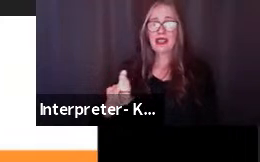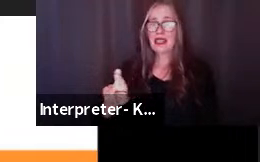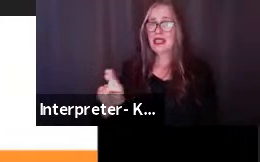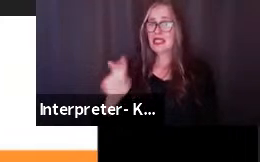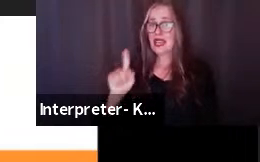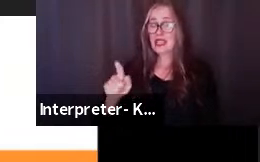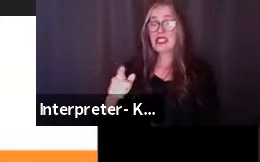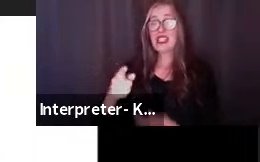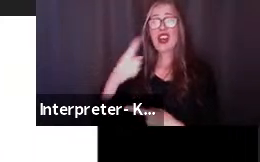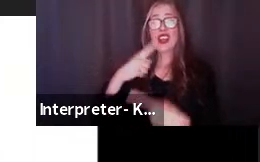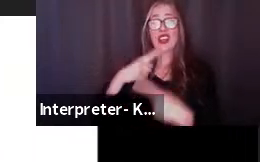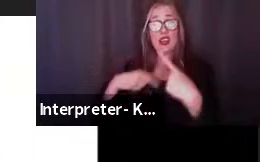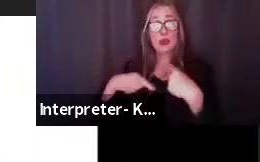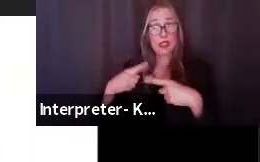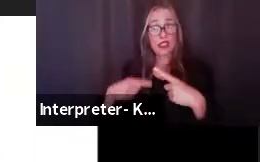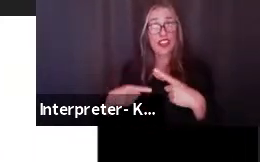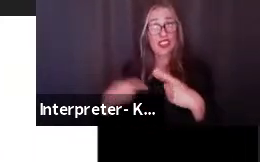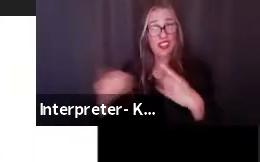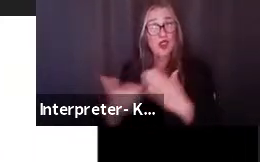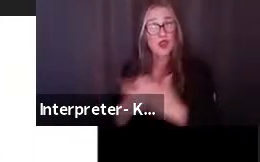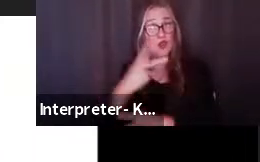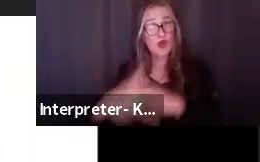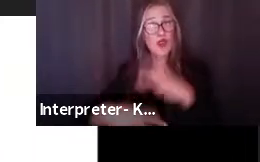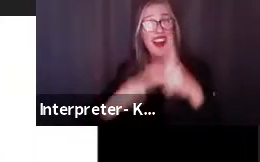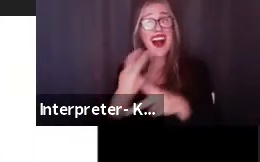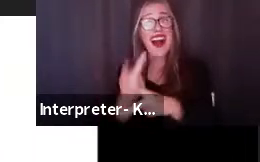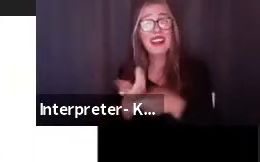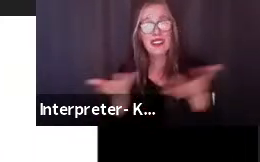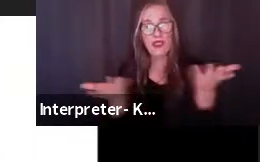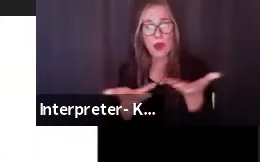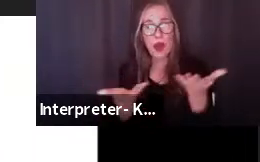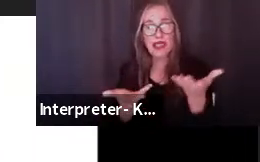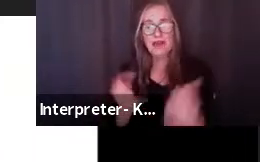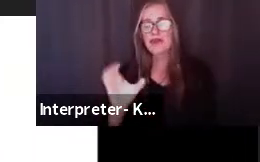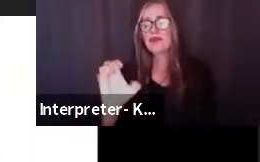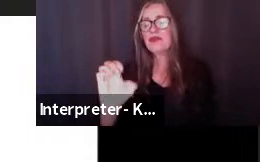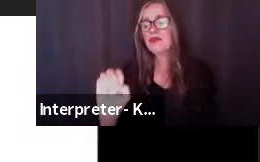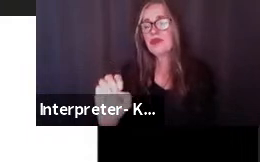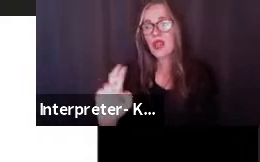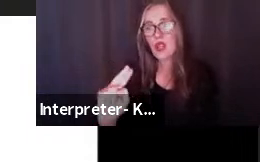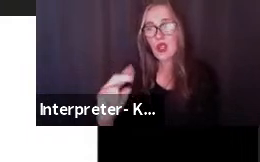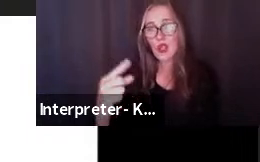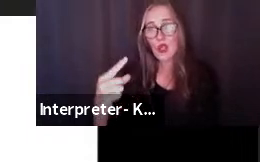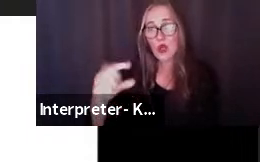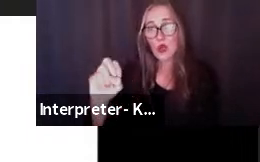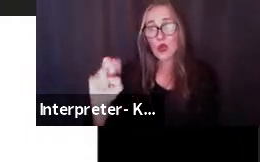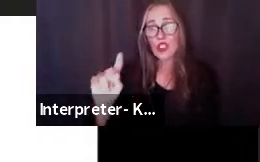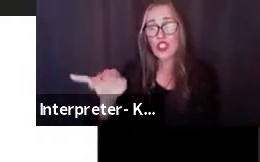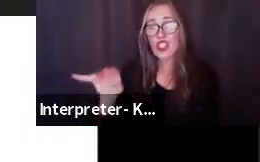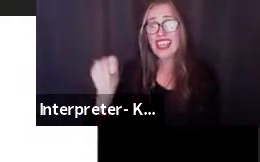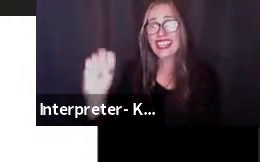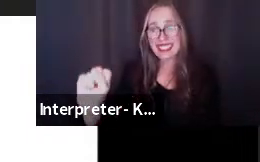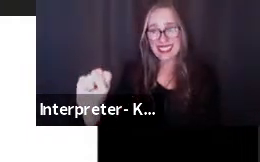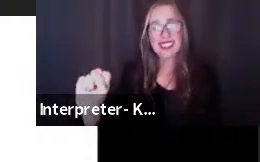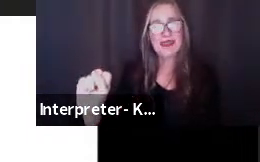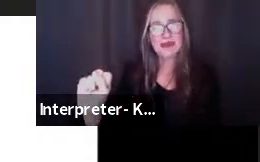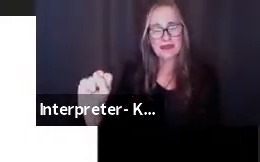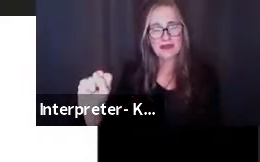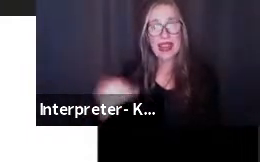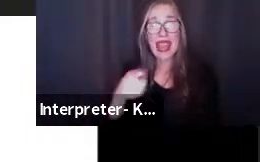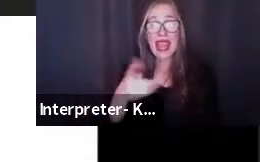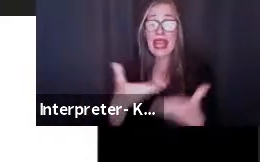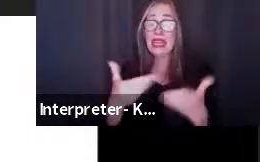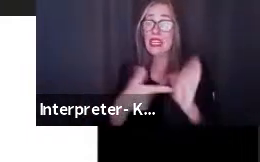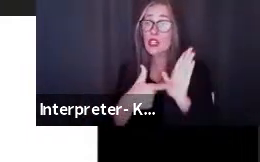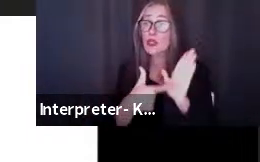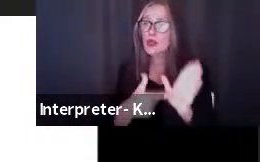return of eugenics and here we have uh an uh a baby